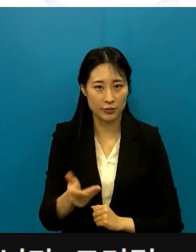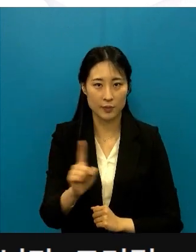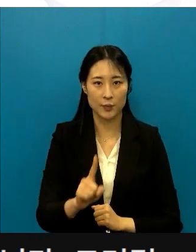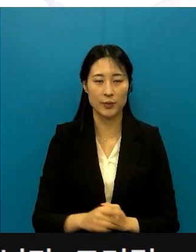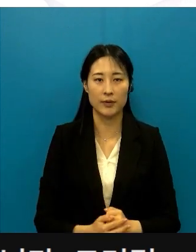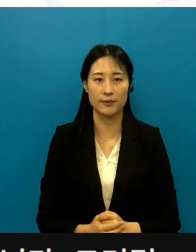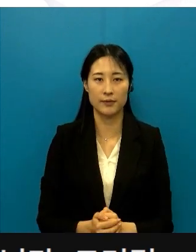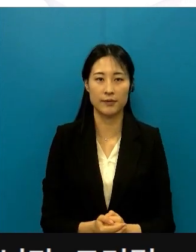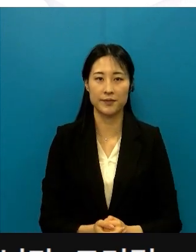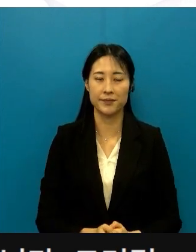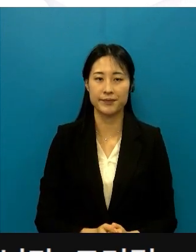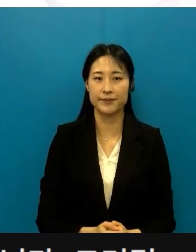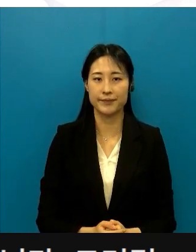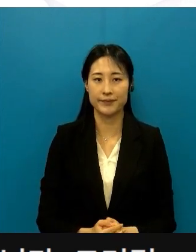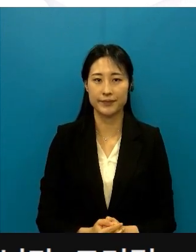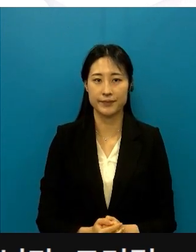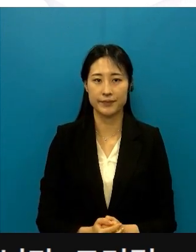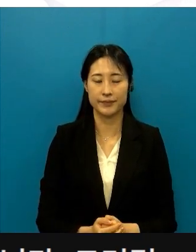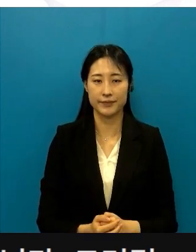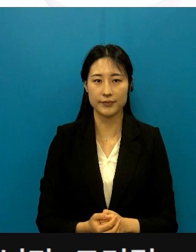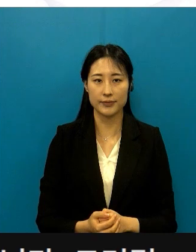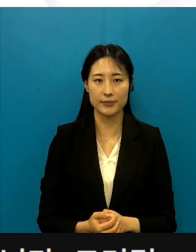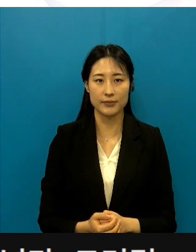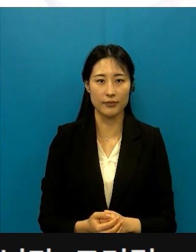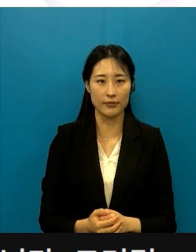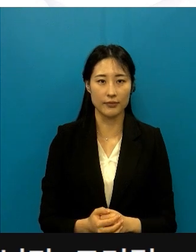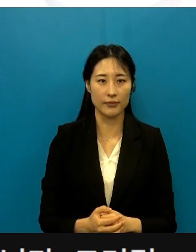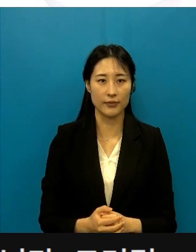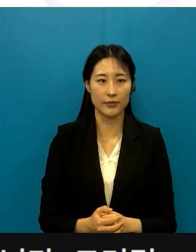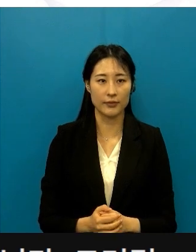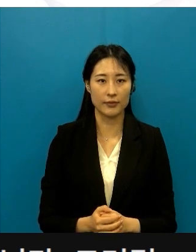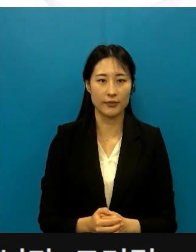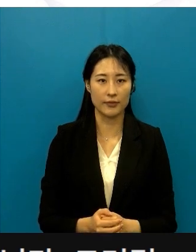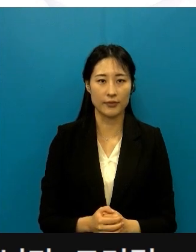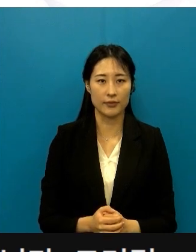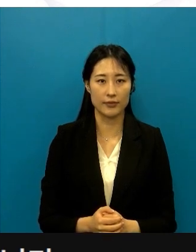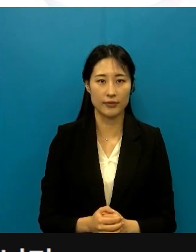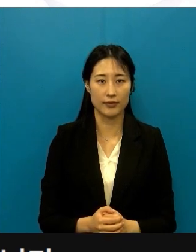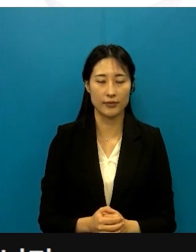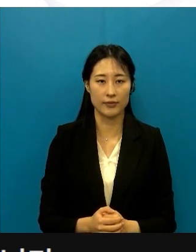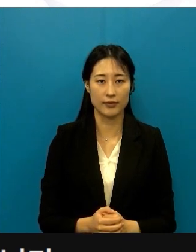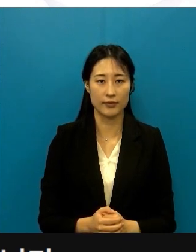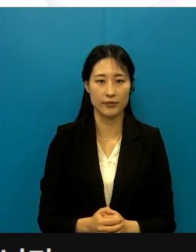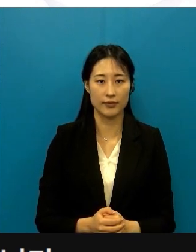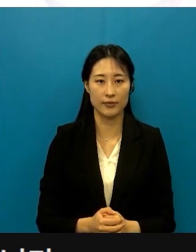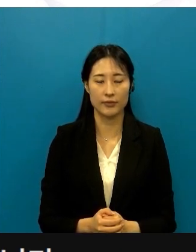of Nazi public health for euthanasia,